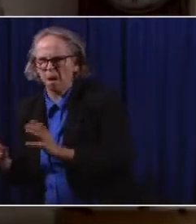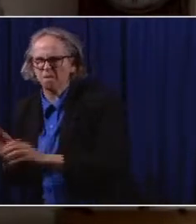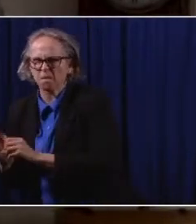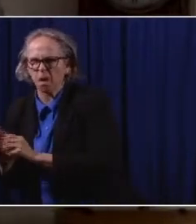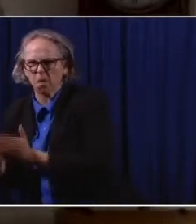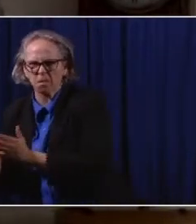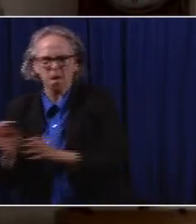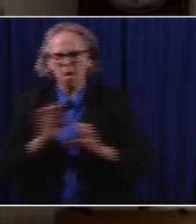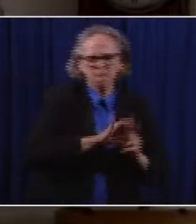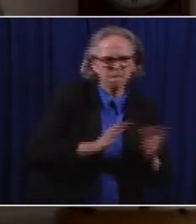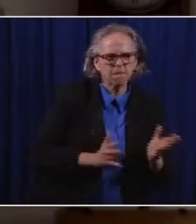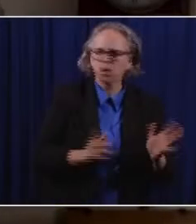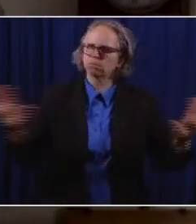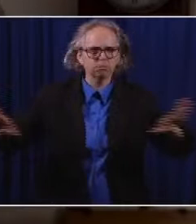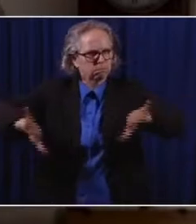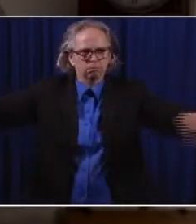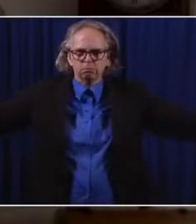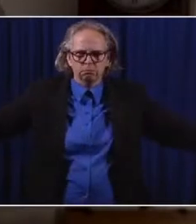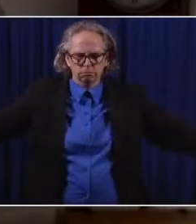confident and heard.